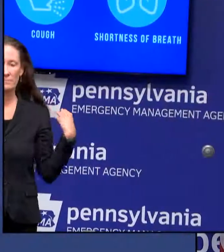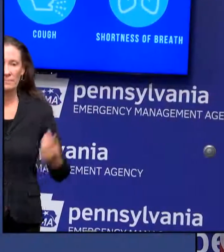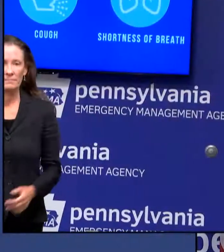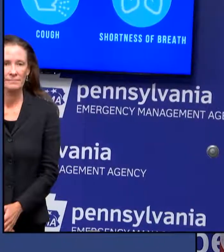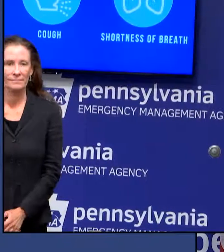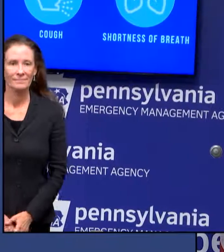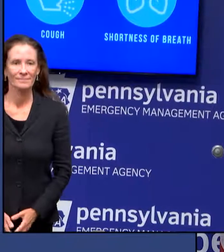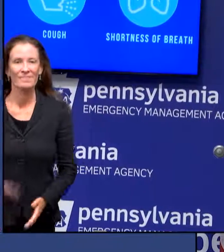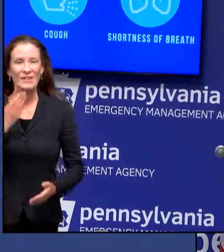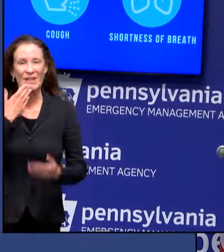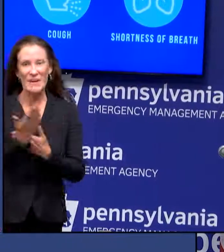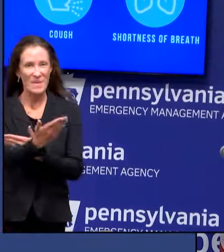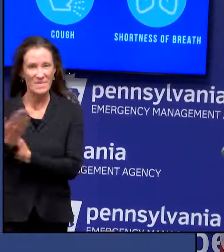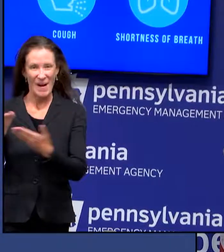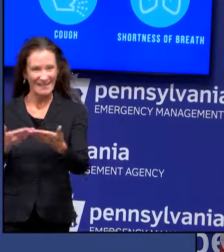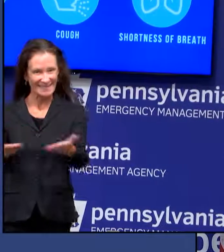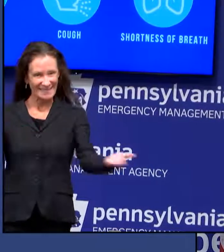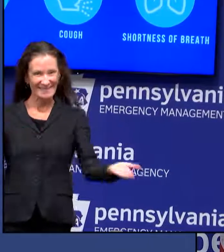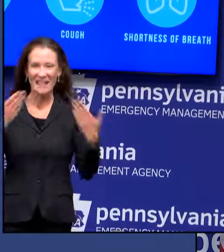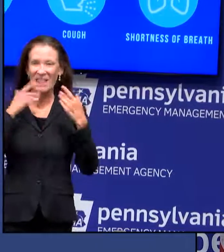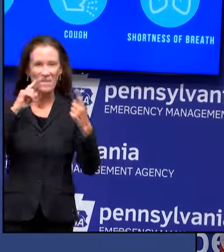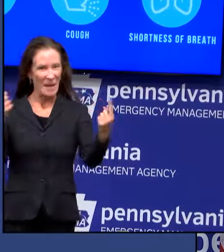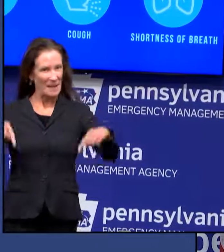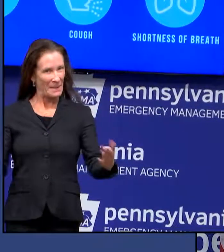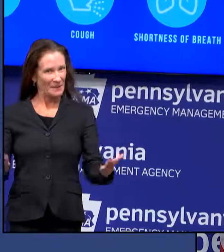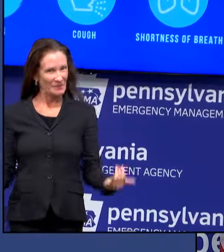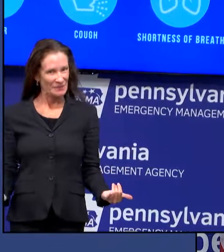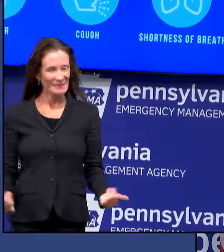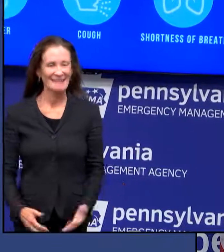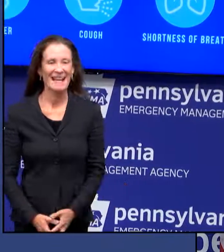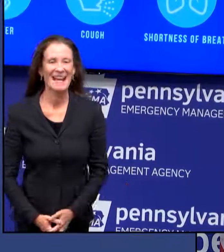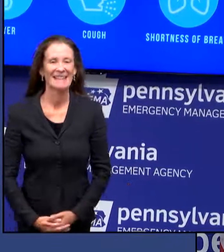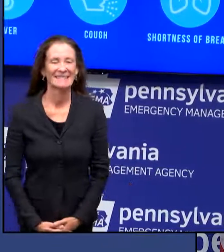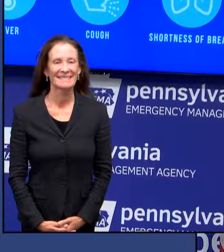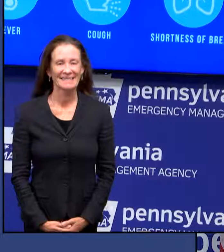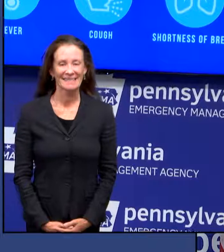So good morning, everybody, and thanks for being here. And